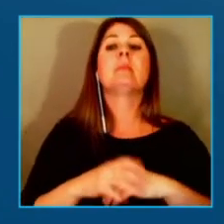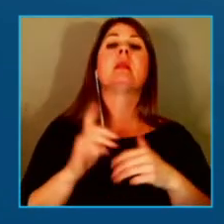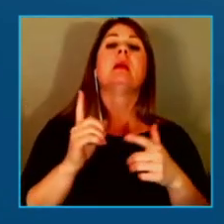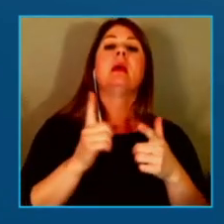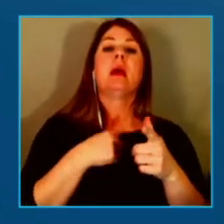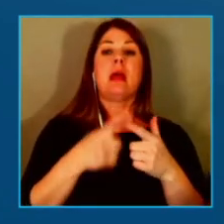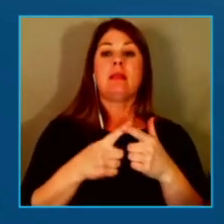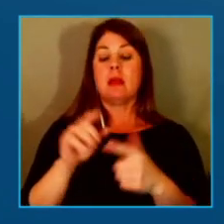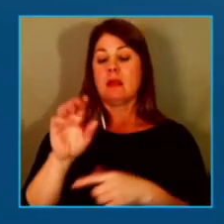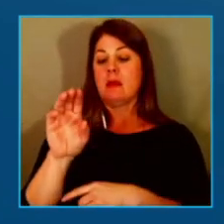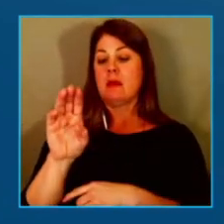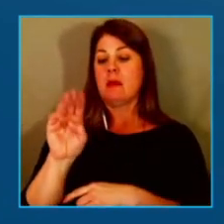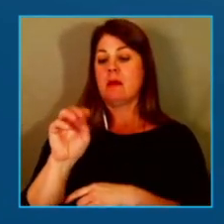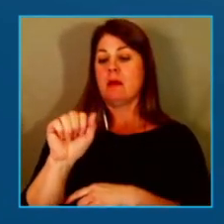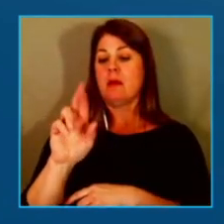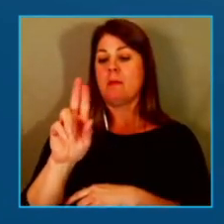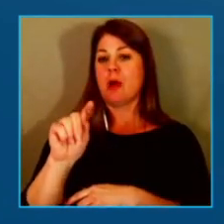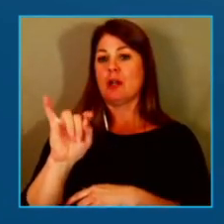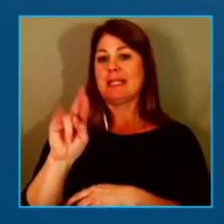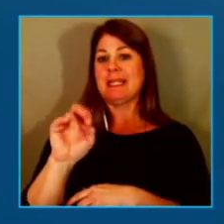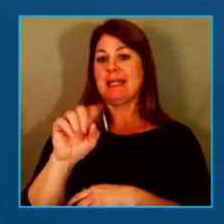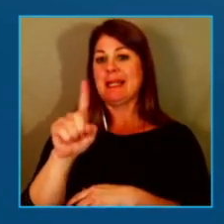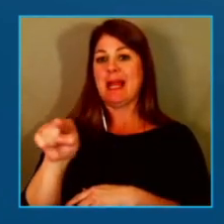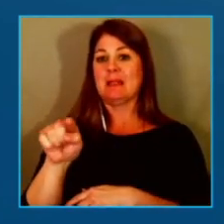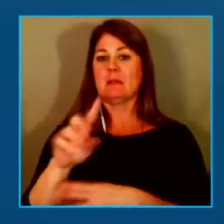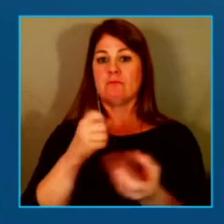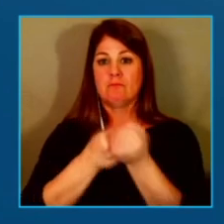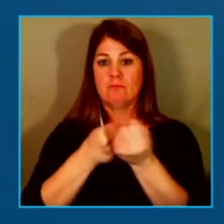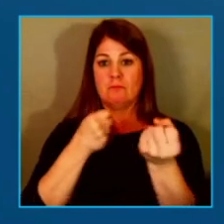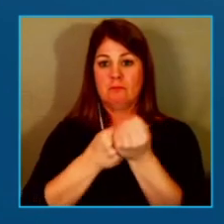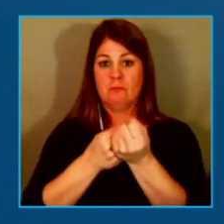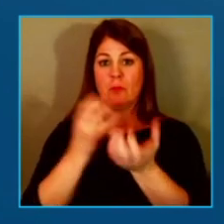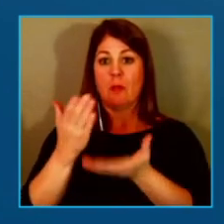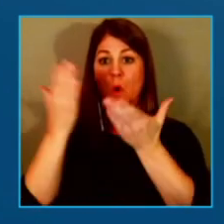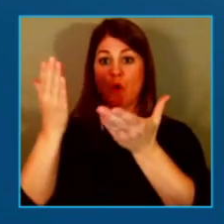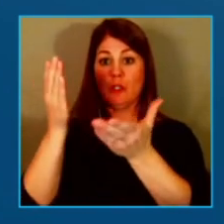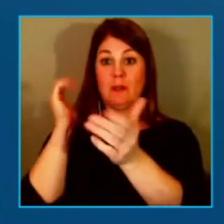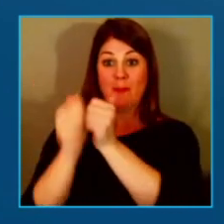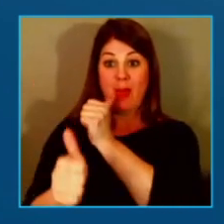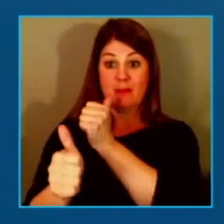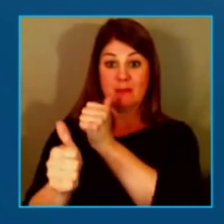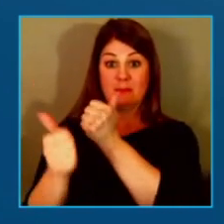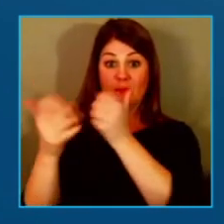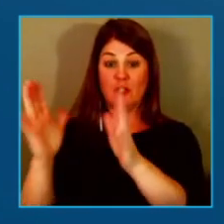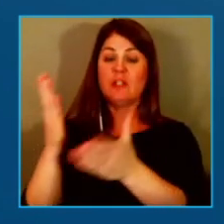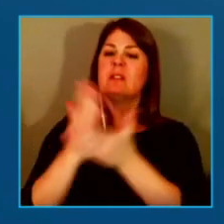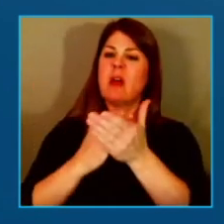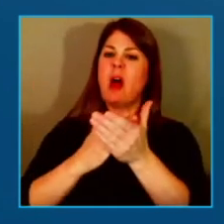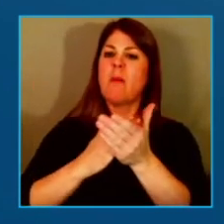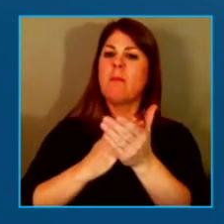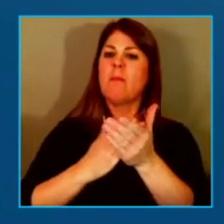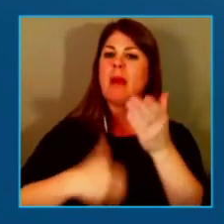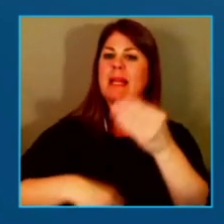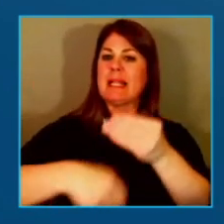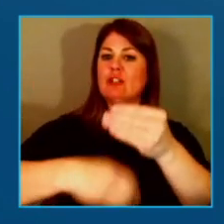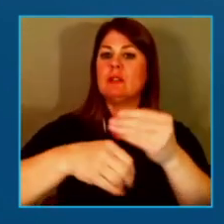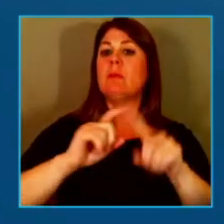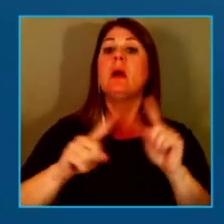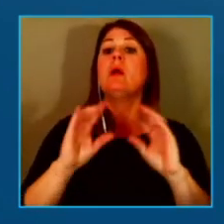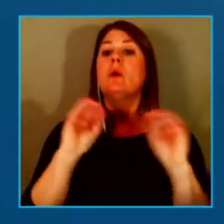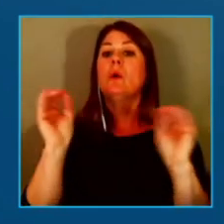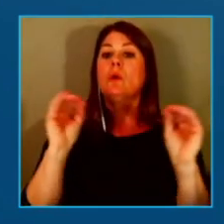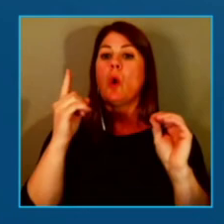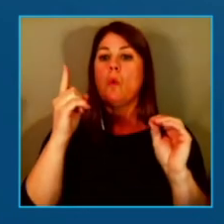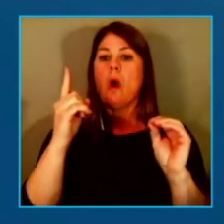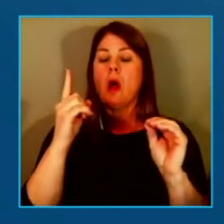spoke in favor of the vote motion, and the motion passed. No, there were some abstentions. No one opposed the motion.